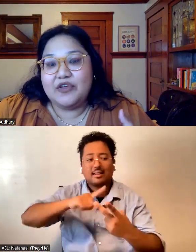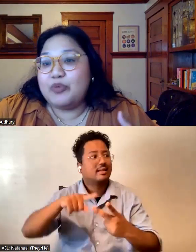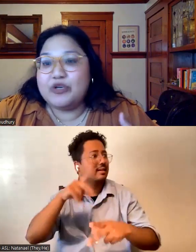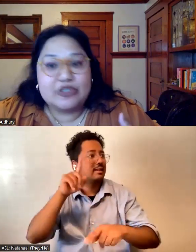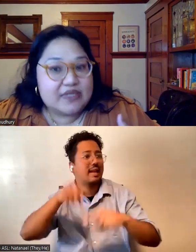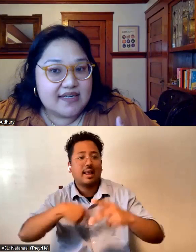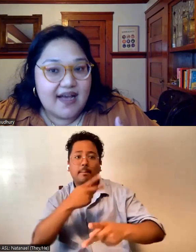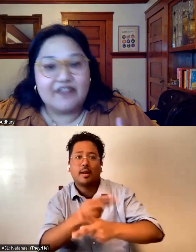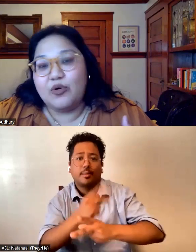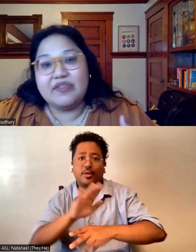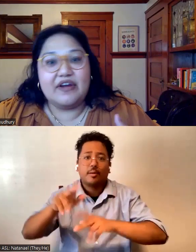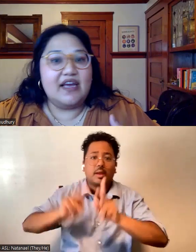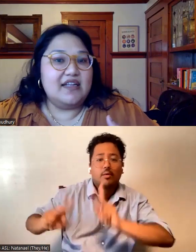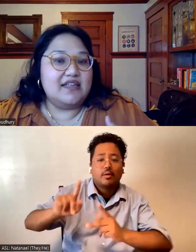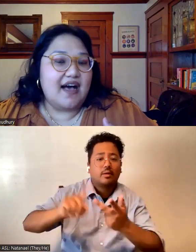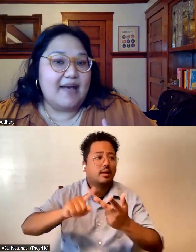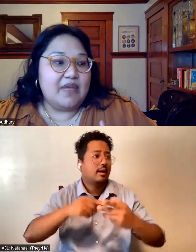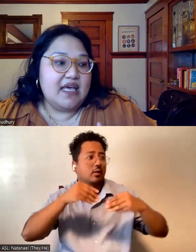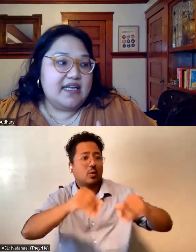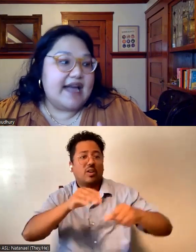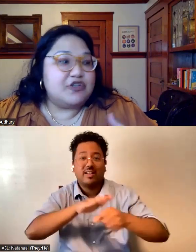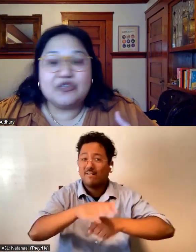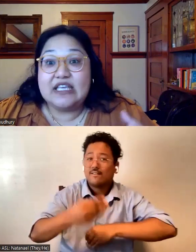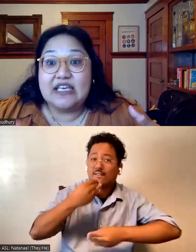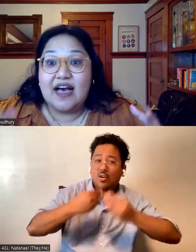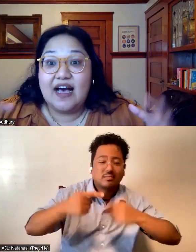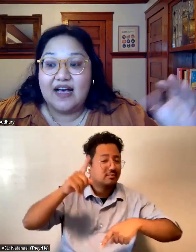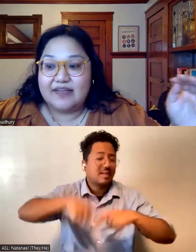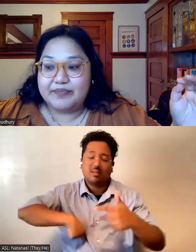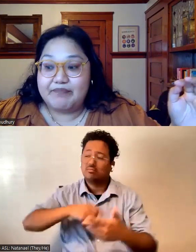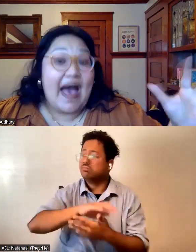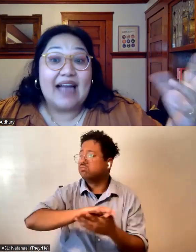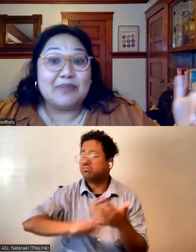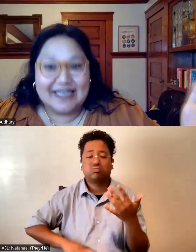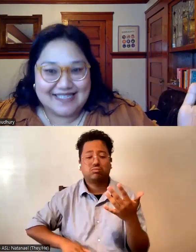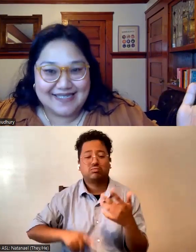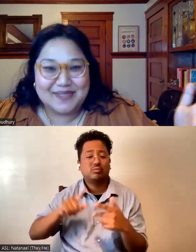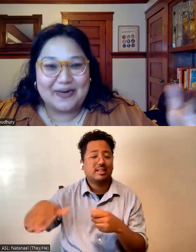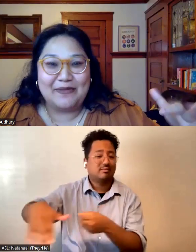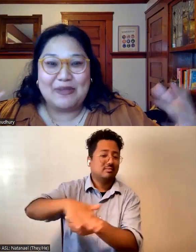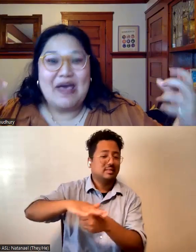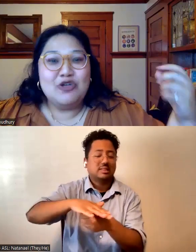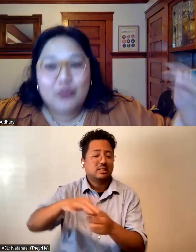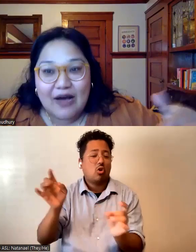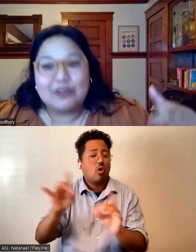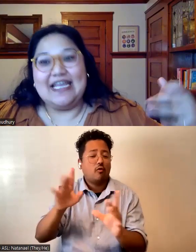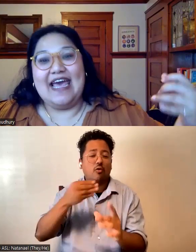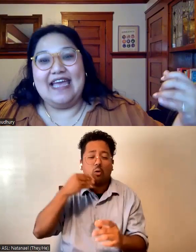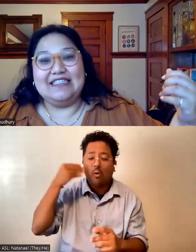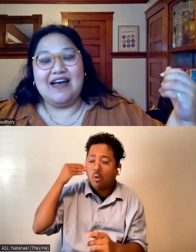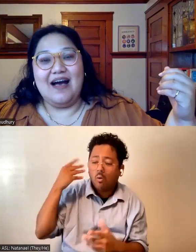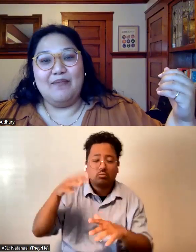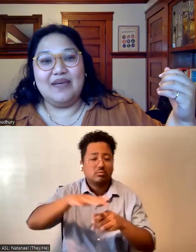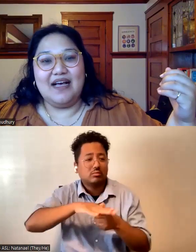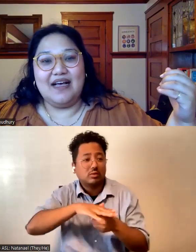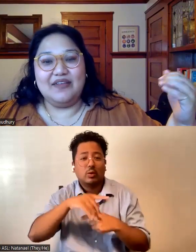or, produce enough, or they're in naturally bad places, right? With drought